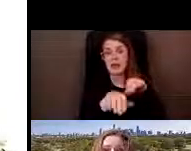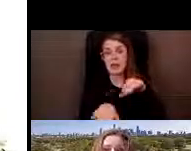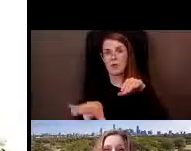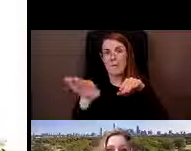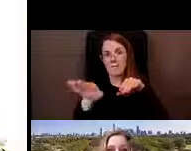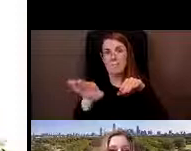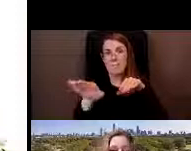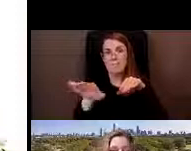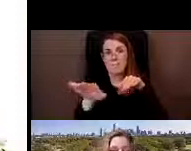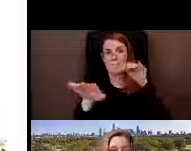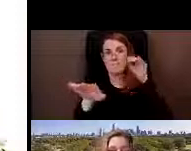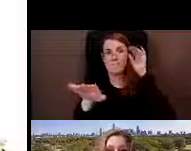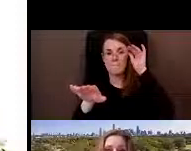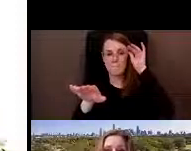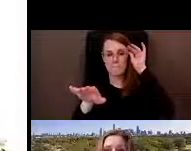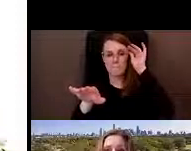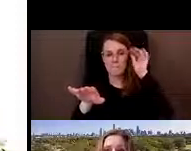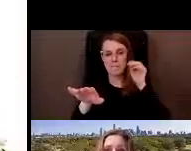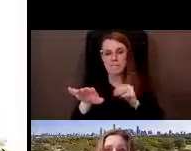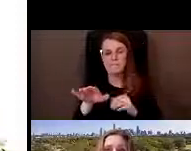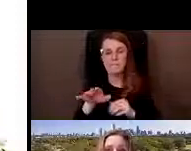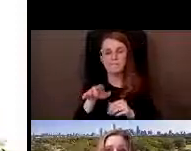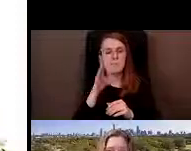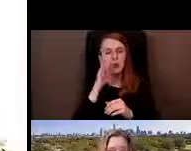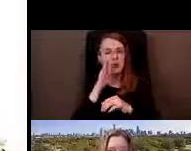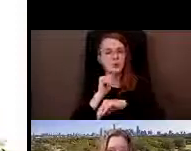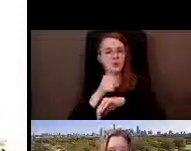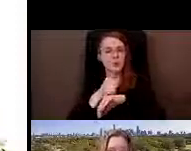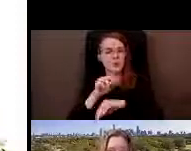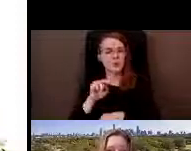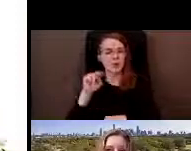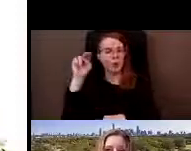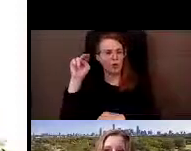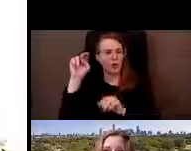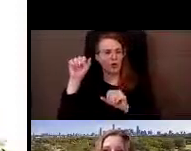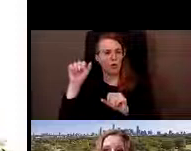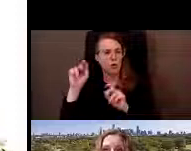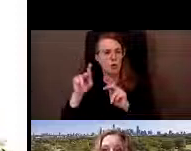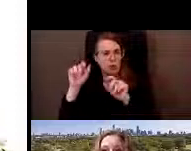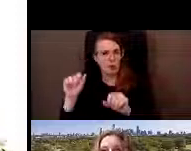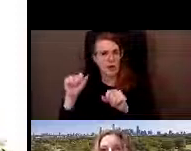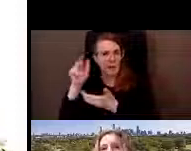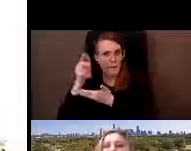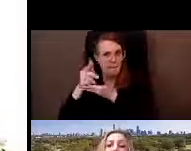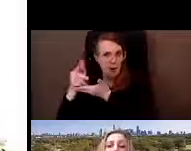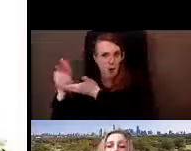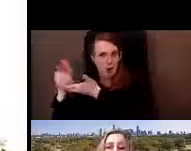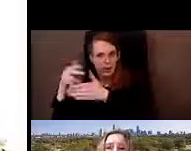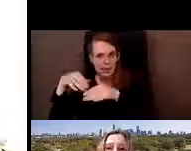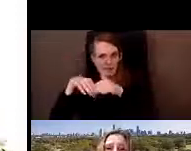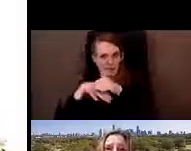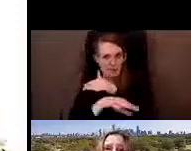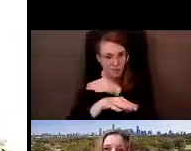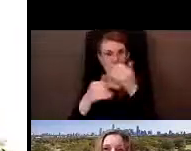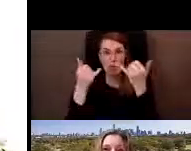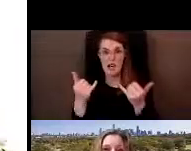needed on the north side so that you would have accessible access to this bridge, because there's a pretty significant grade difference